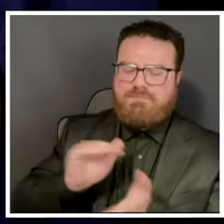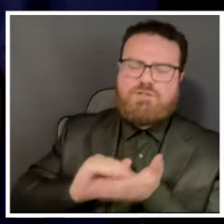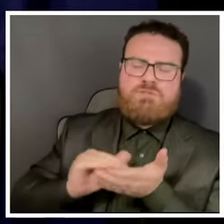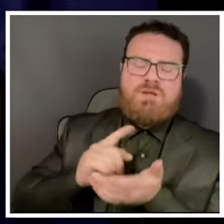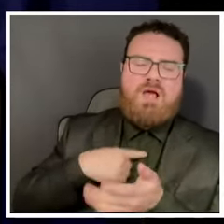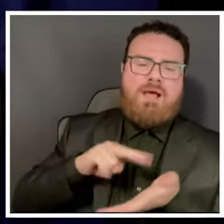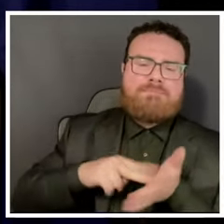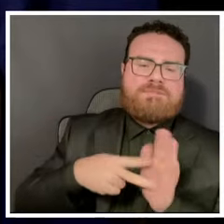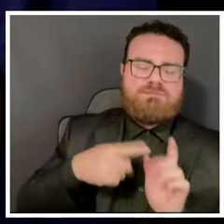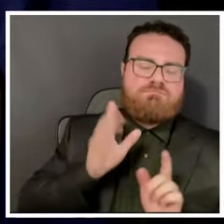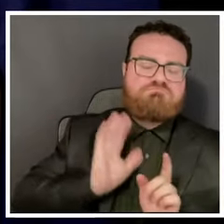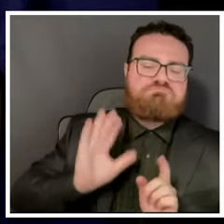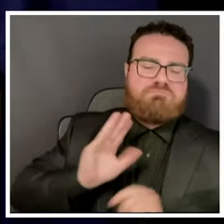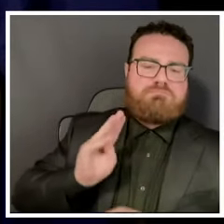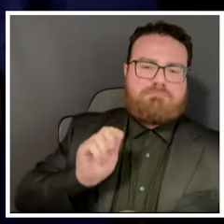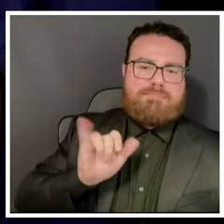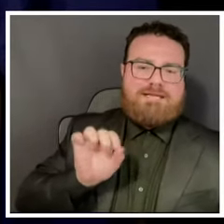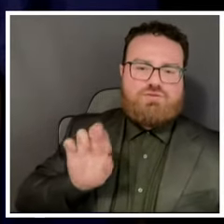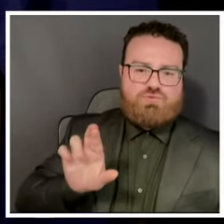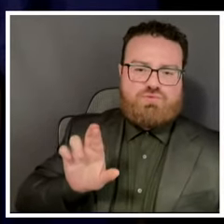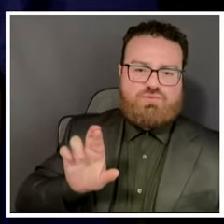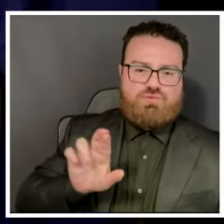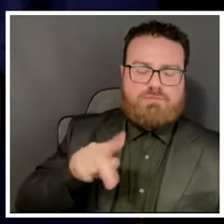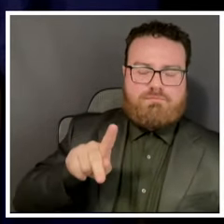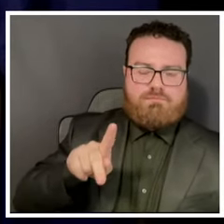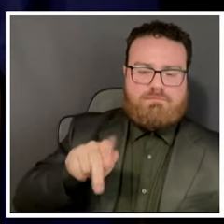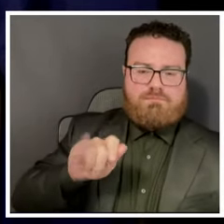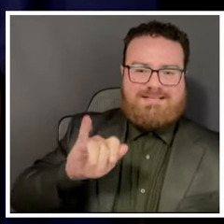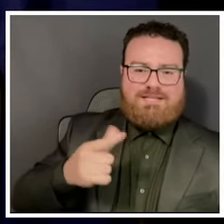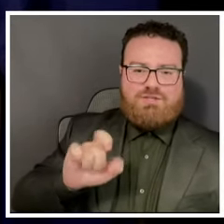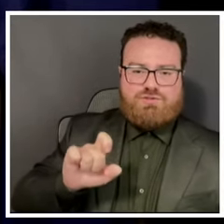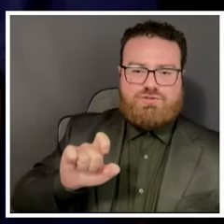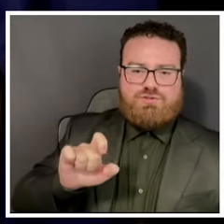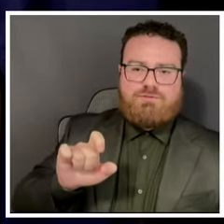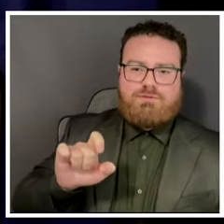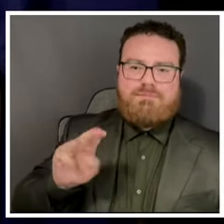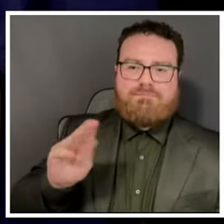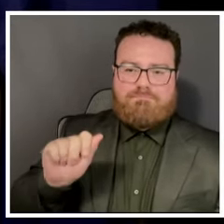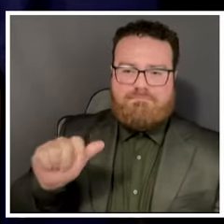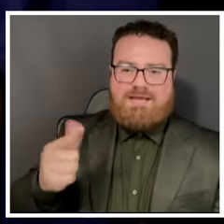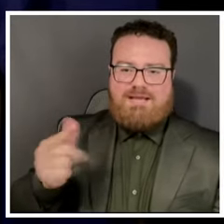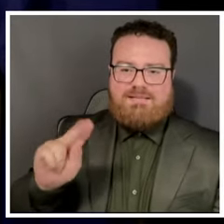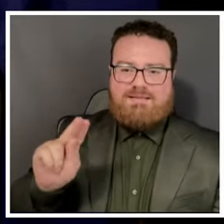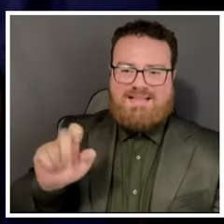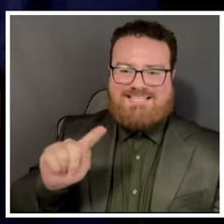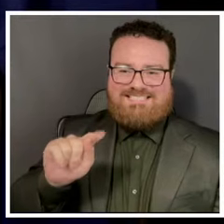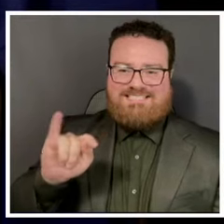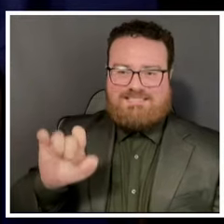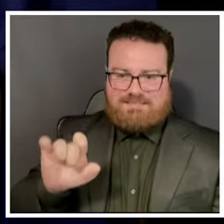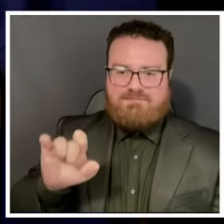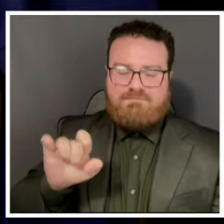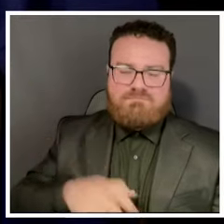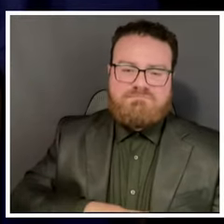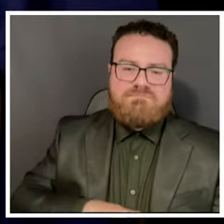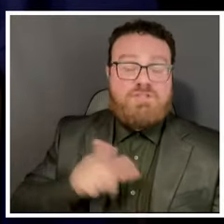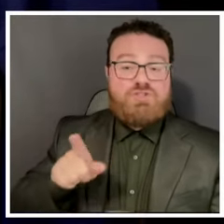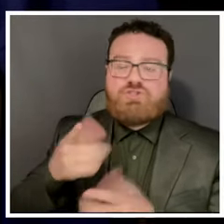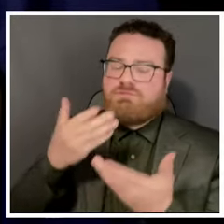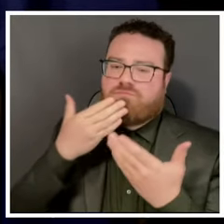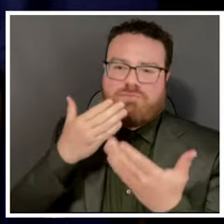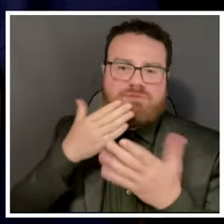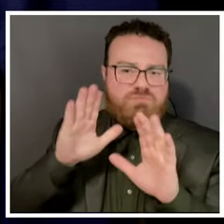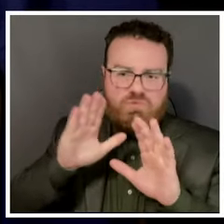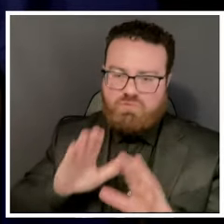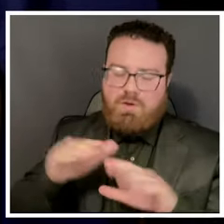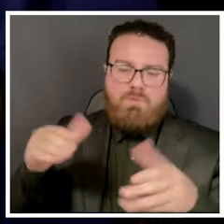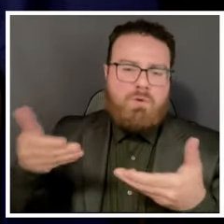Paige Cognetti, for that welcome, and she's been incredible. She's been with me all along the way. It's always great to be with